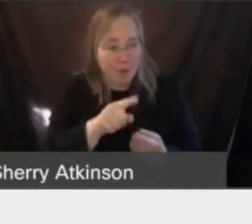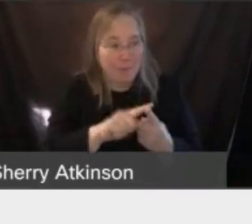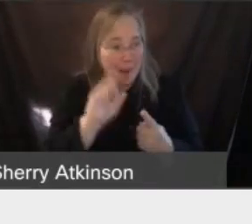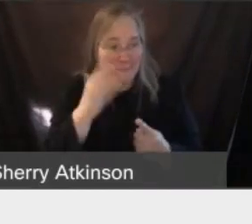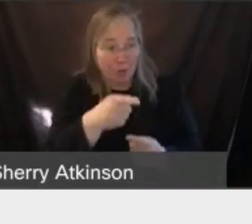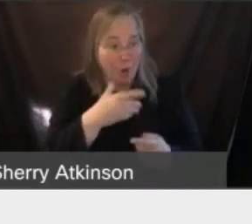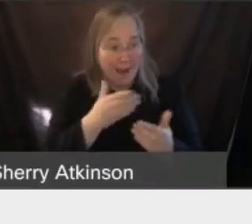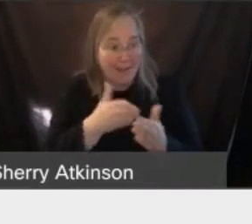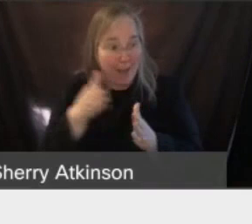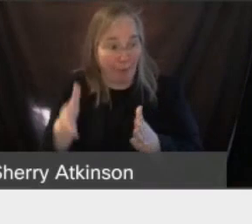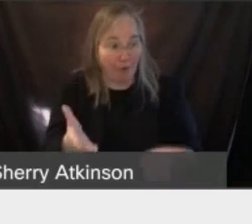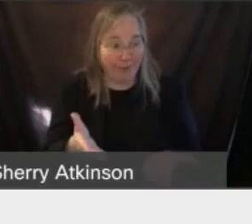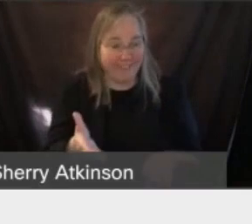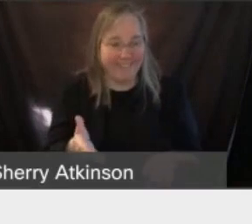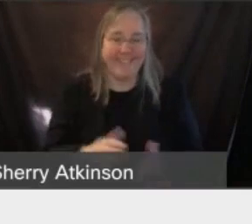Uh-oh.